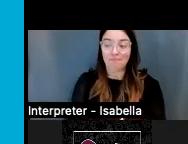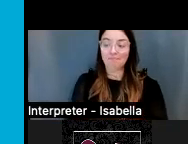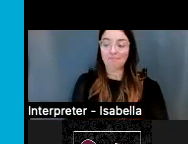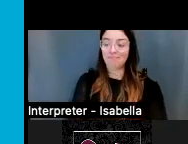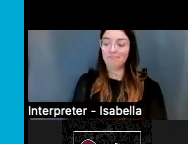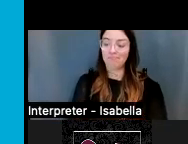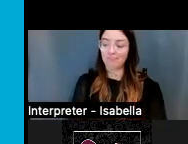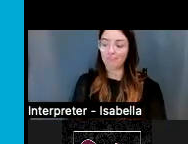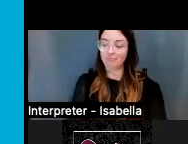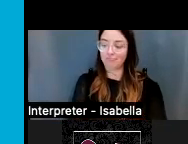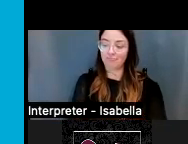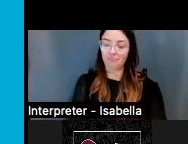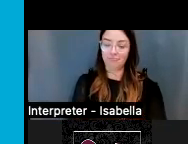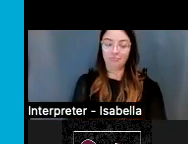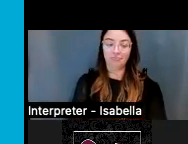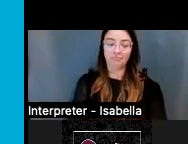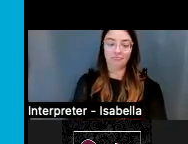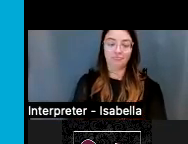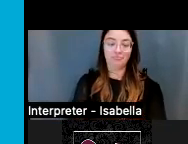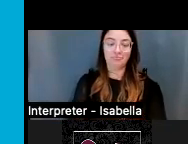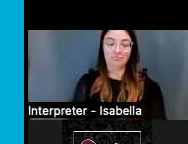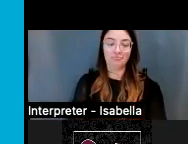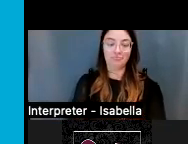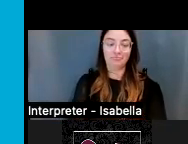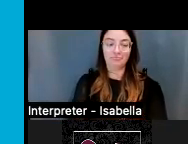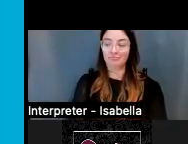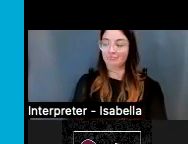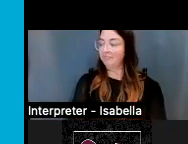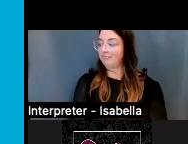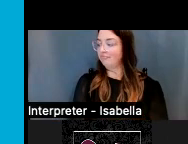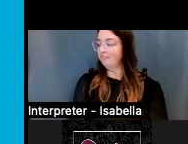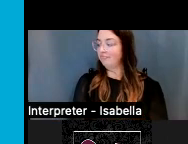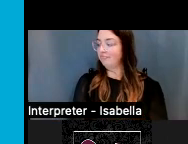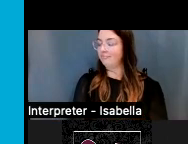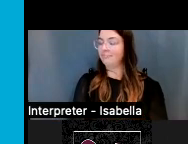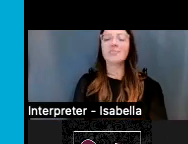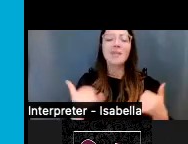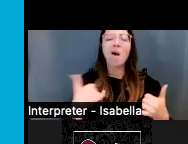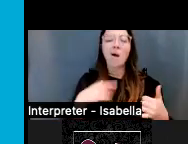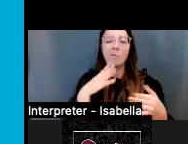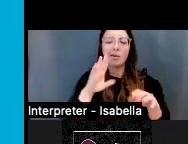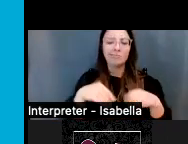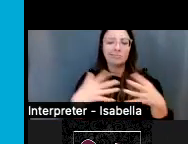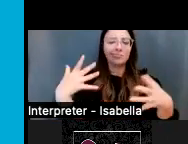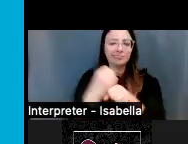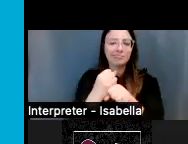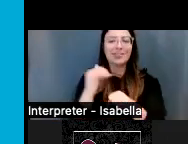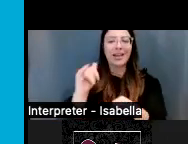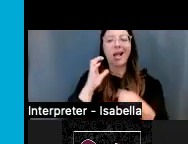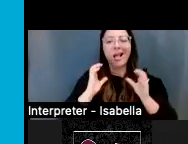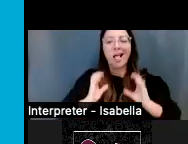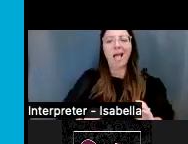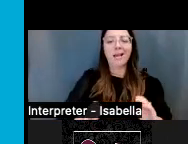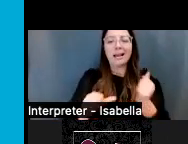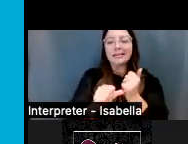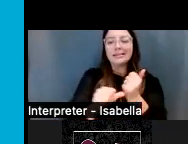And I'm just going to provide a brief overview right now of the Client Assistance Program, or CAP,